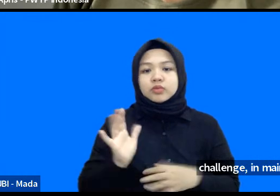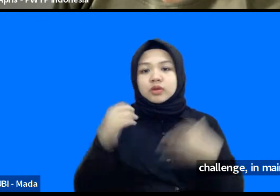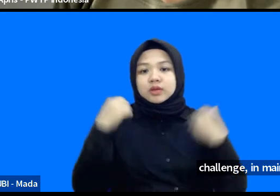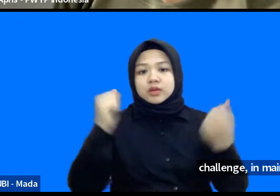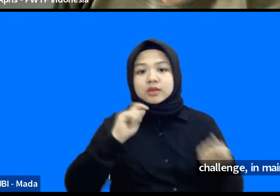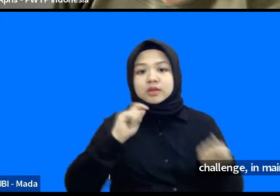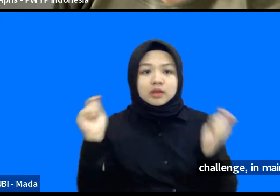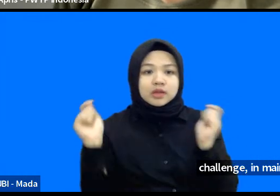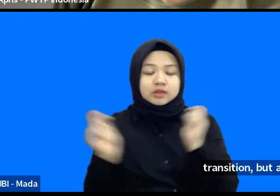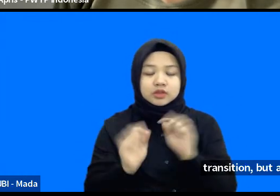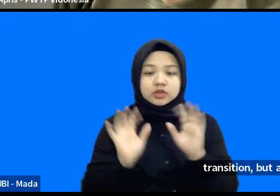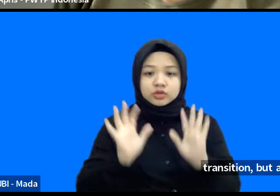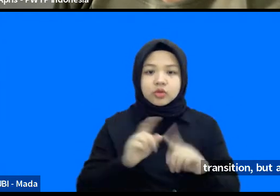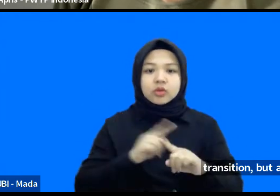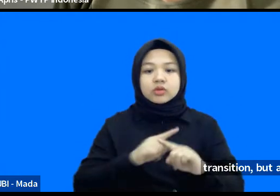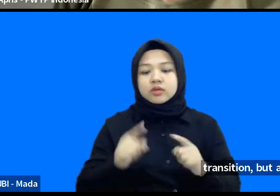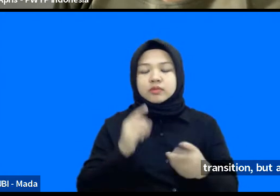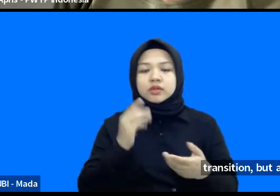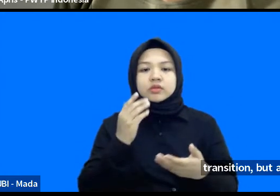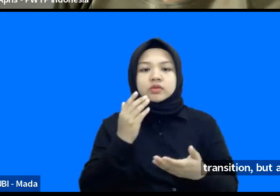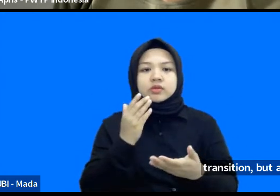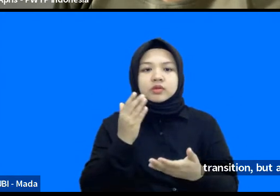making process as in general,